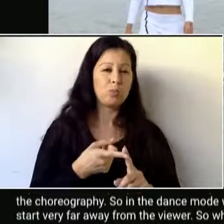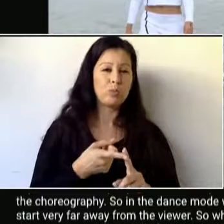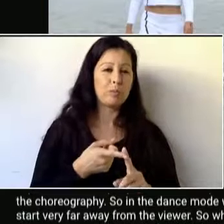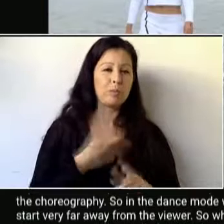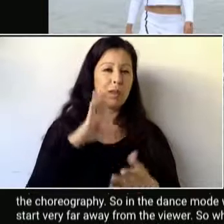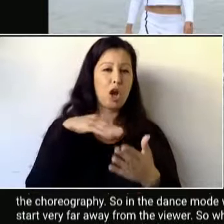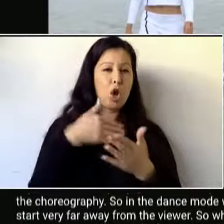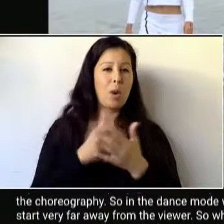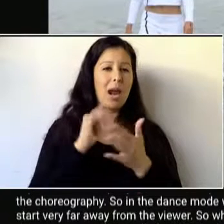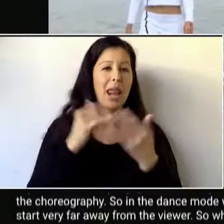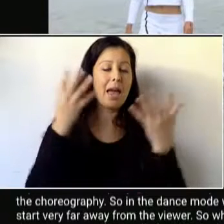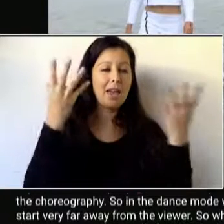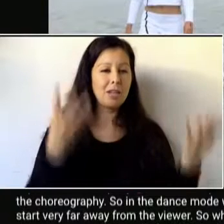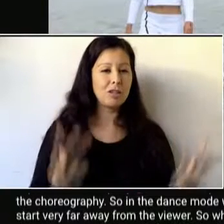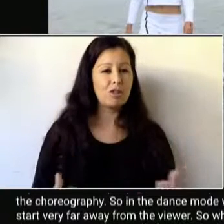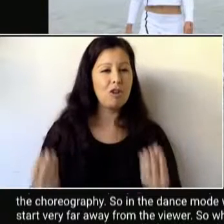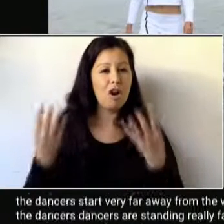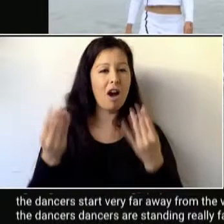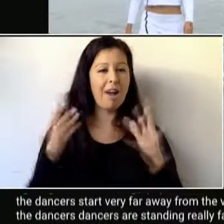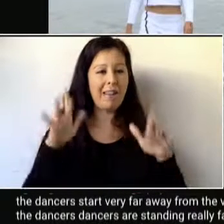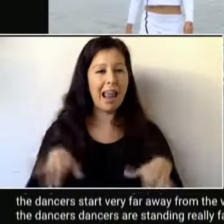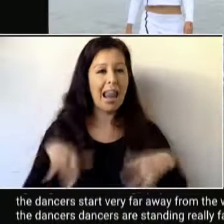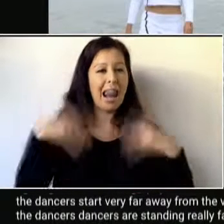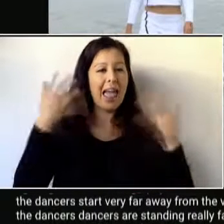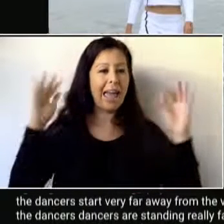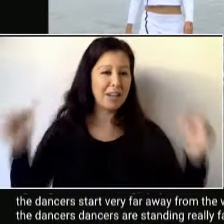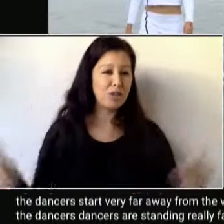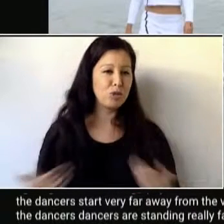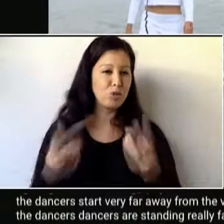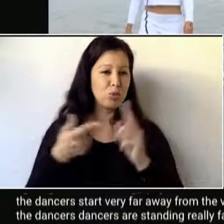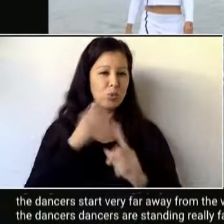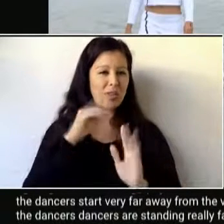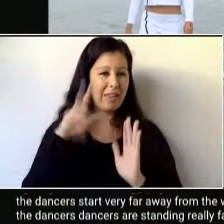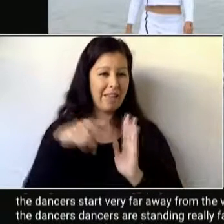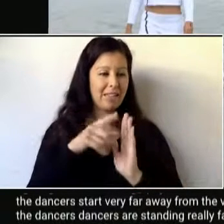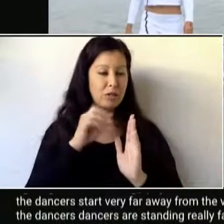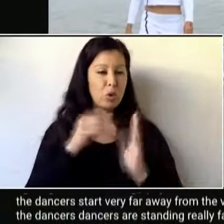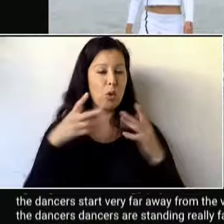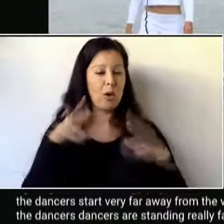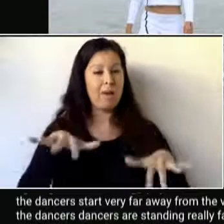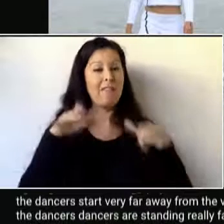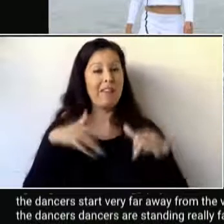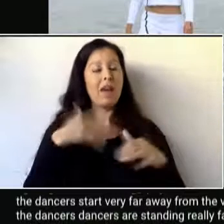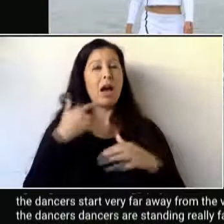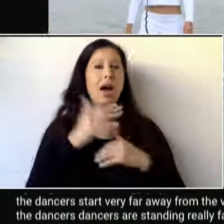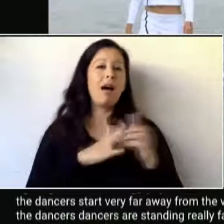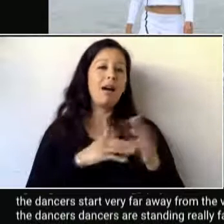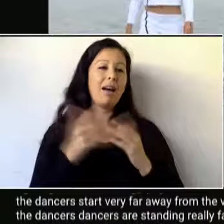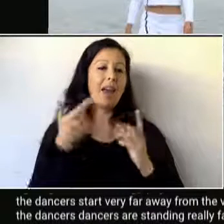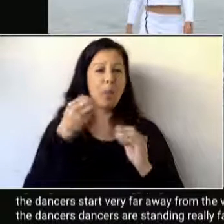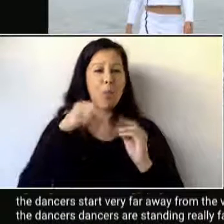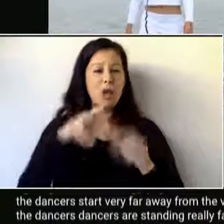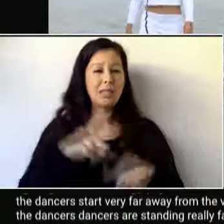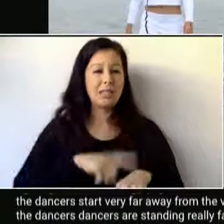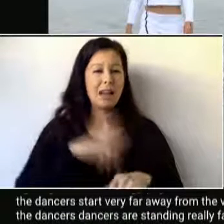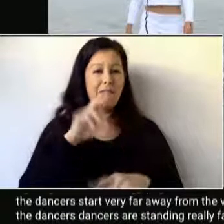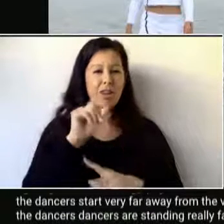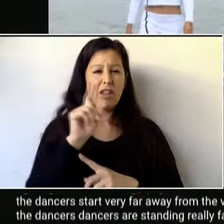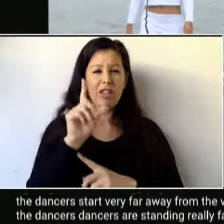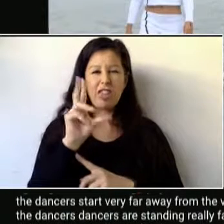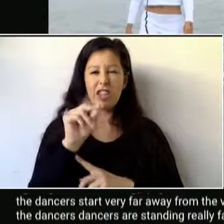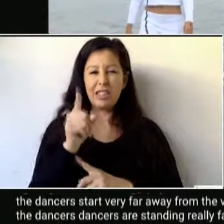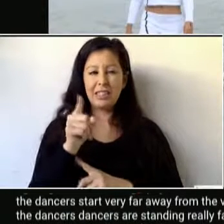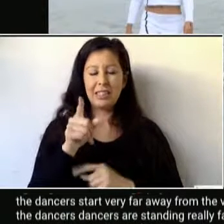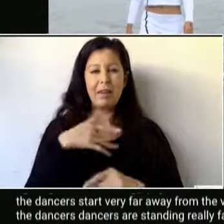as soft and like as lightly as possible, so the viewer felt comfortable and had a little bit of time, the first 30 seconds, to